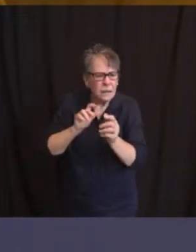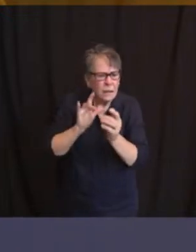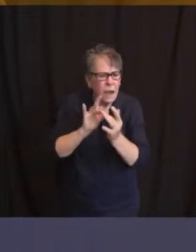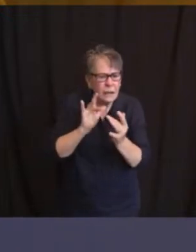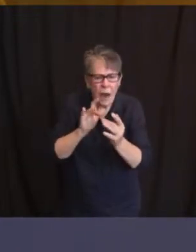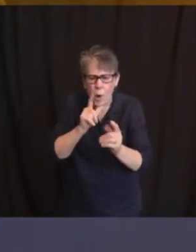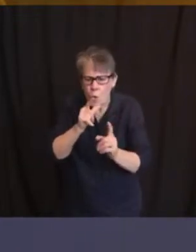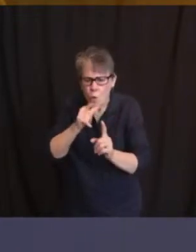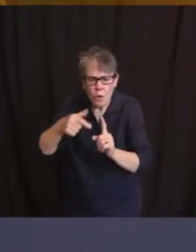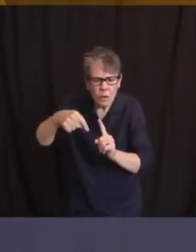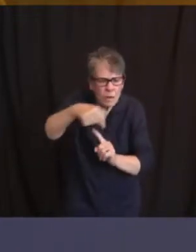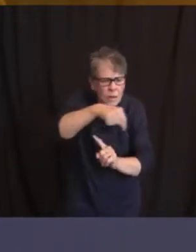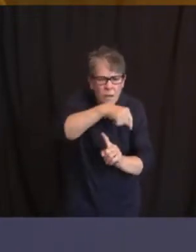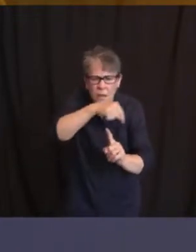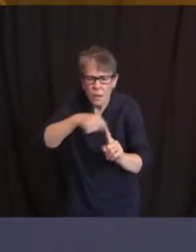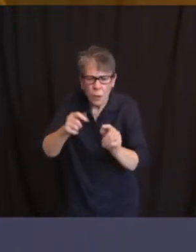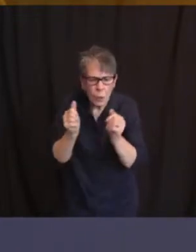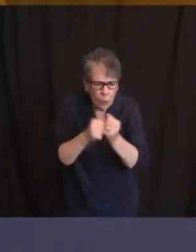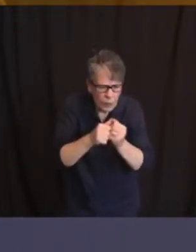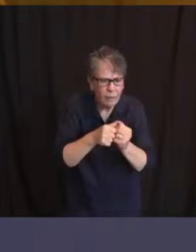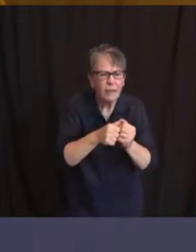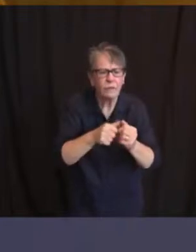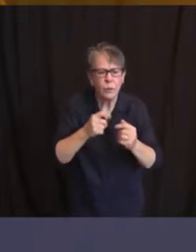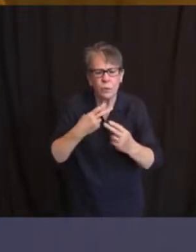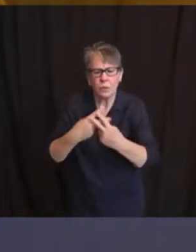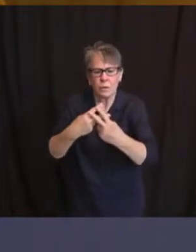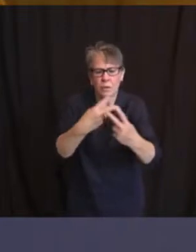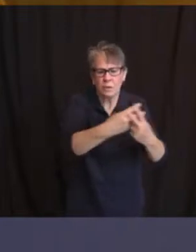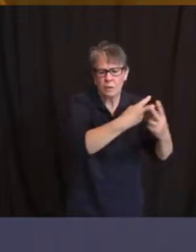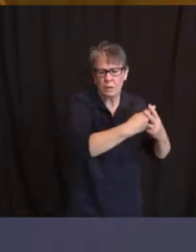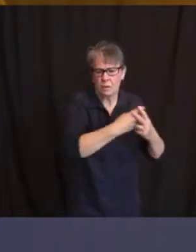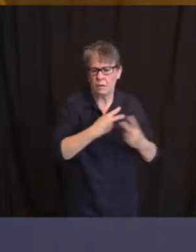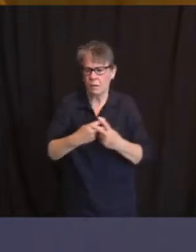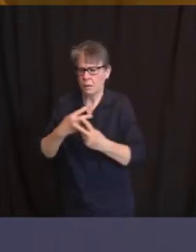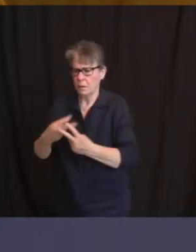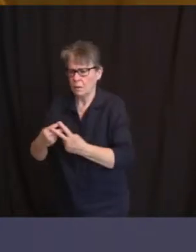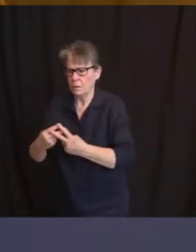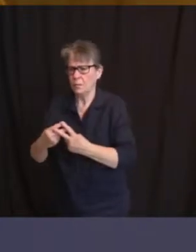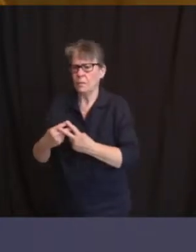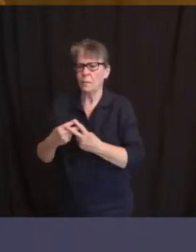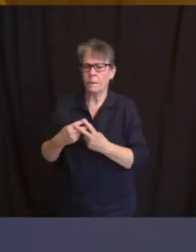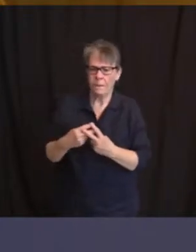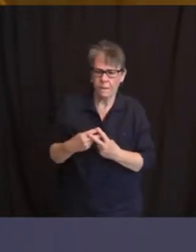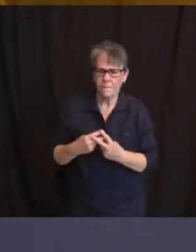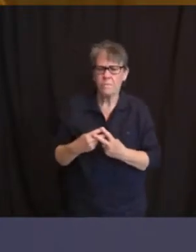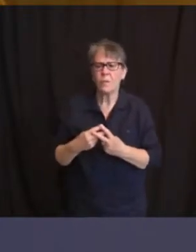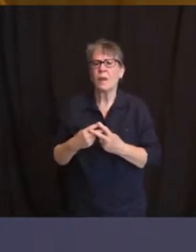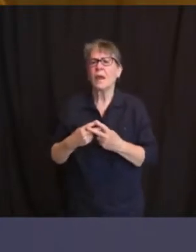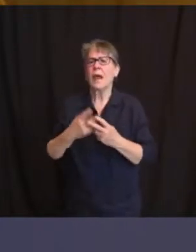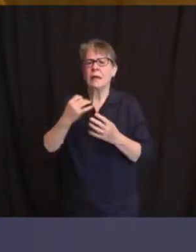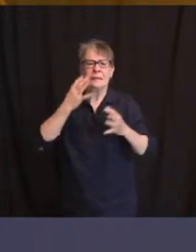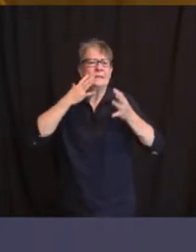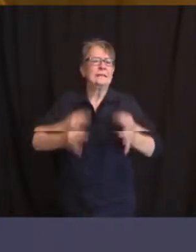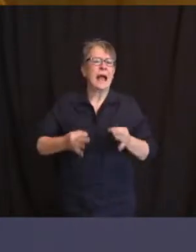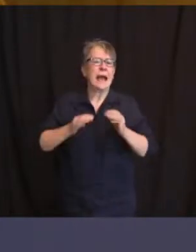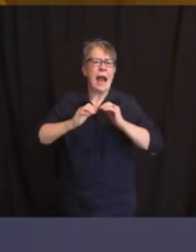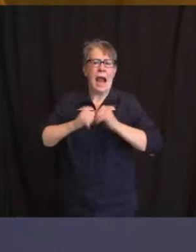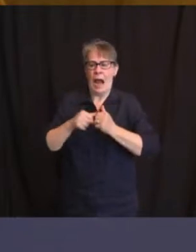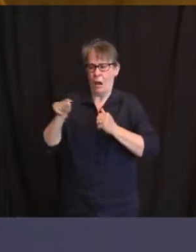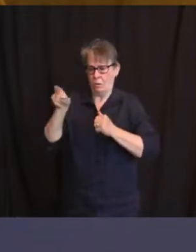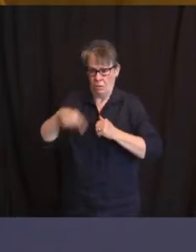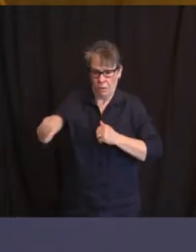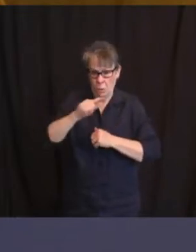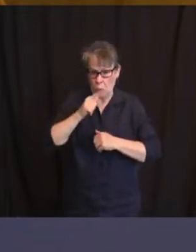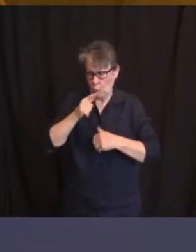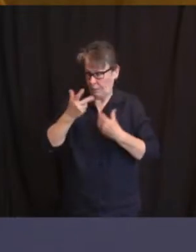29th. And they must attest that they have implemented their plans. Failure to comply with the directive may